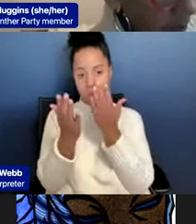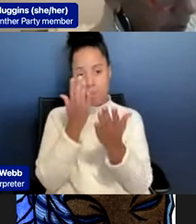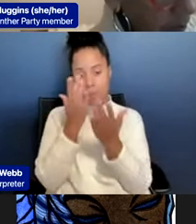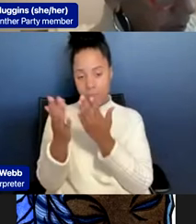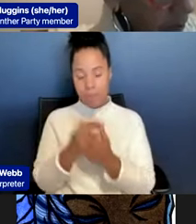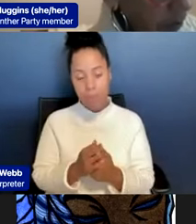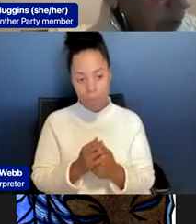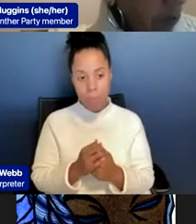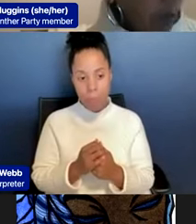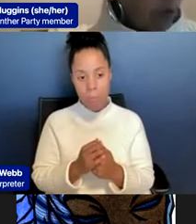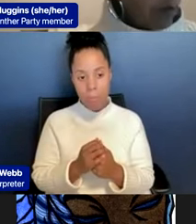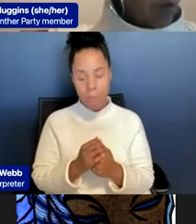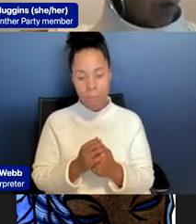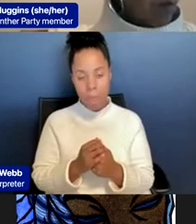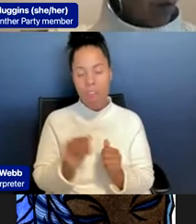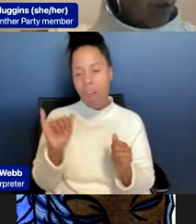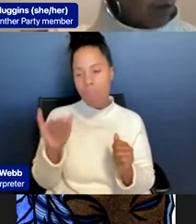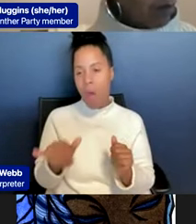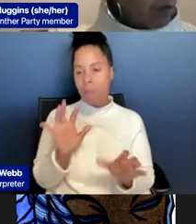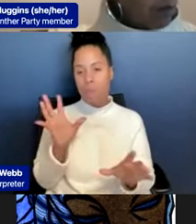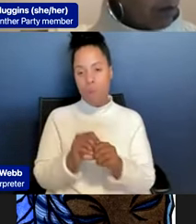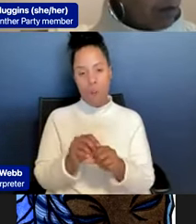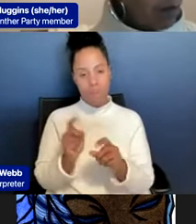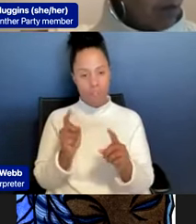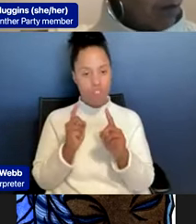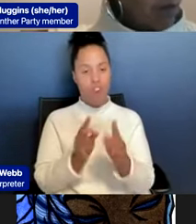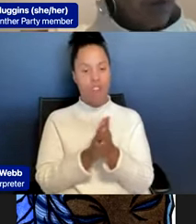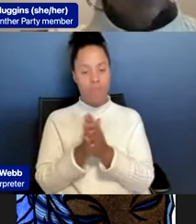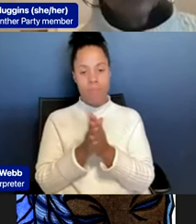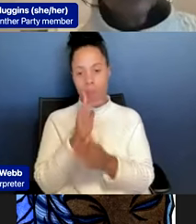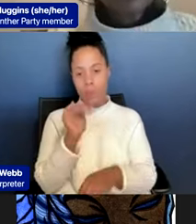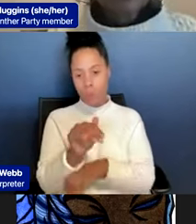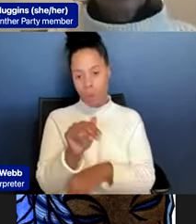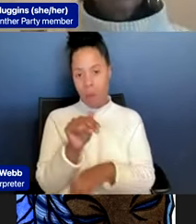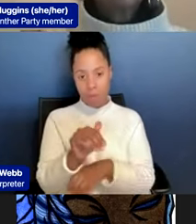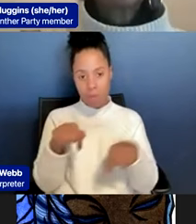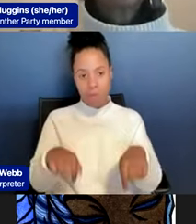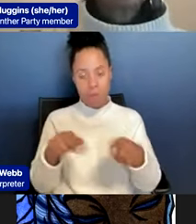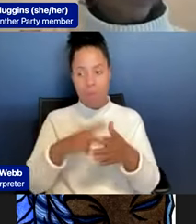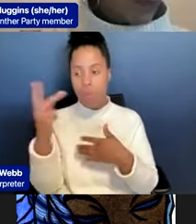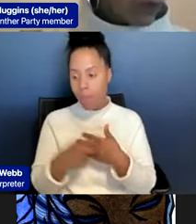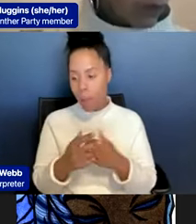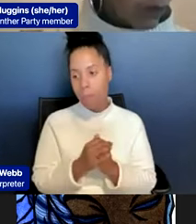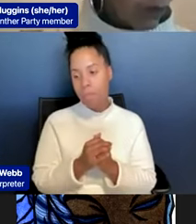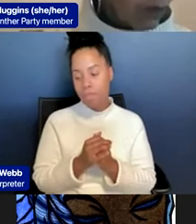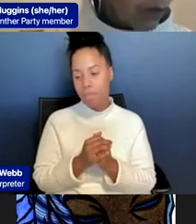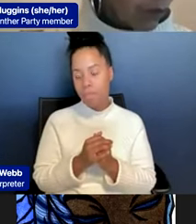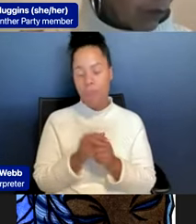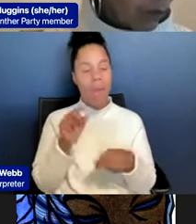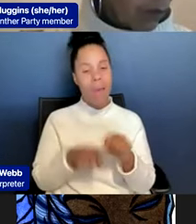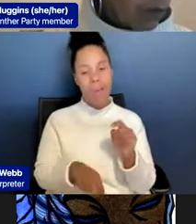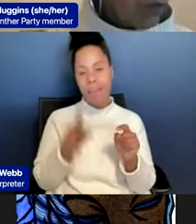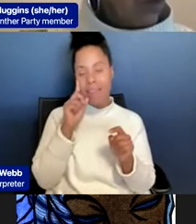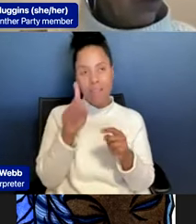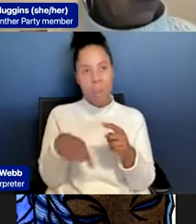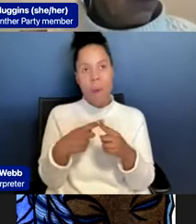This is part of the charge of today's program, and I can't think of anybody else to have a conversation